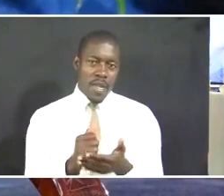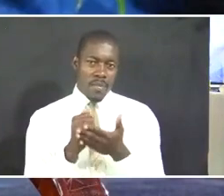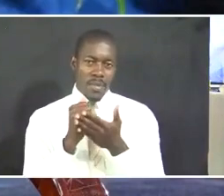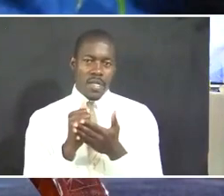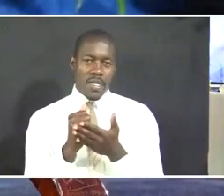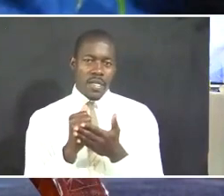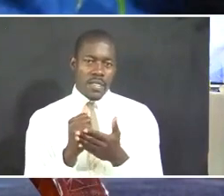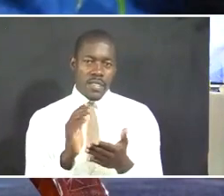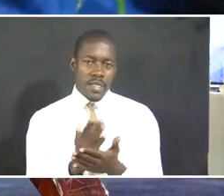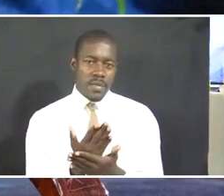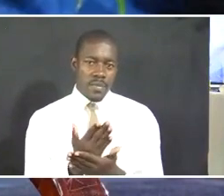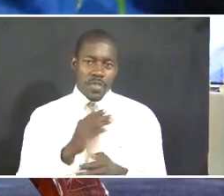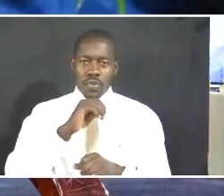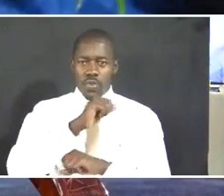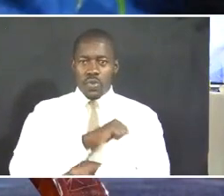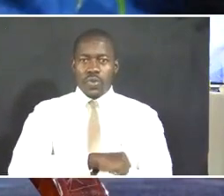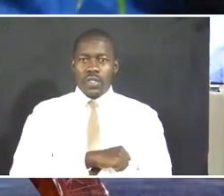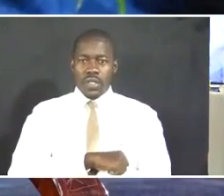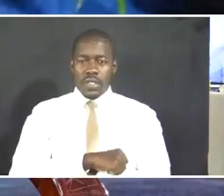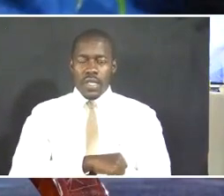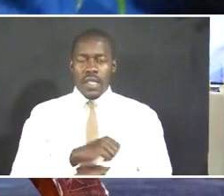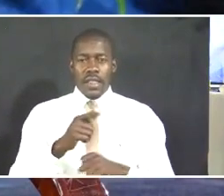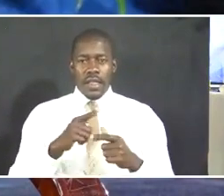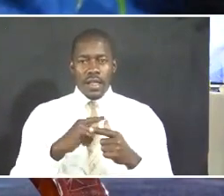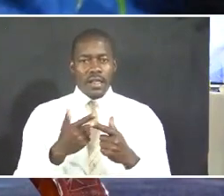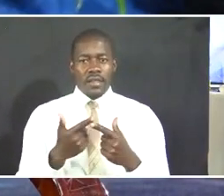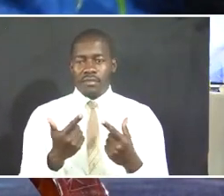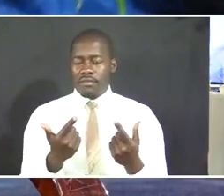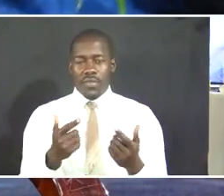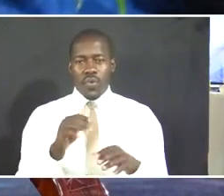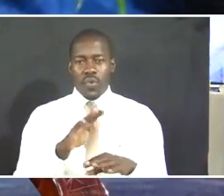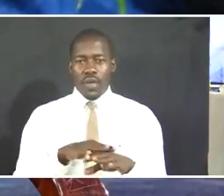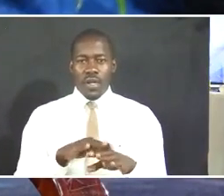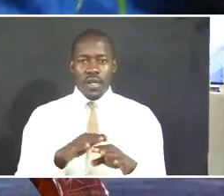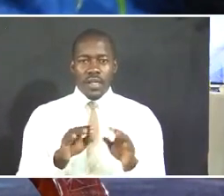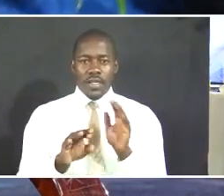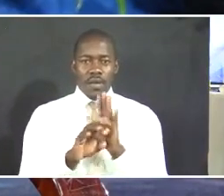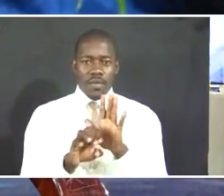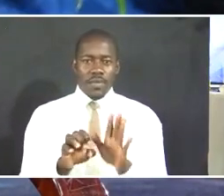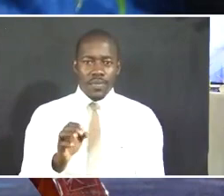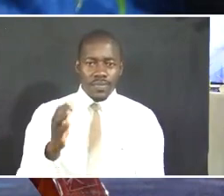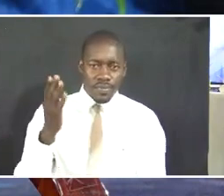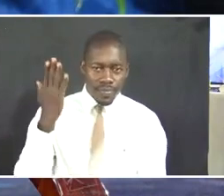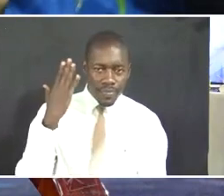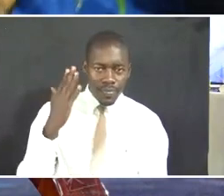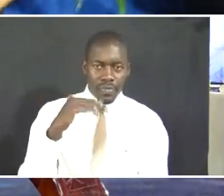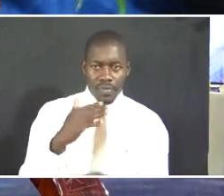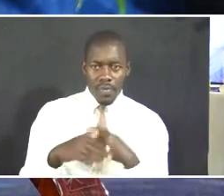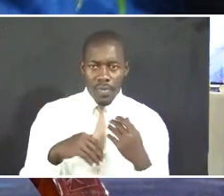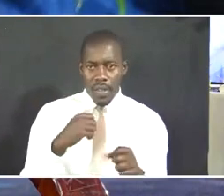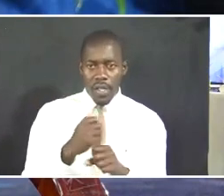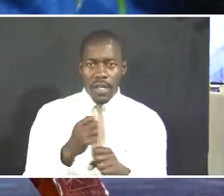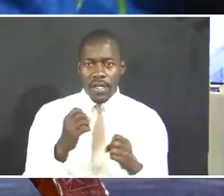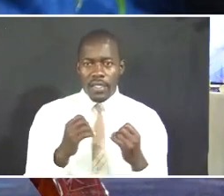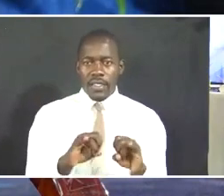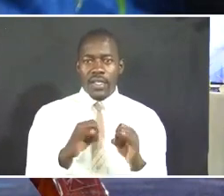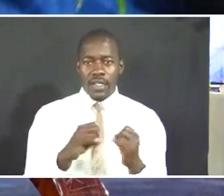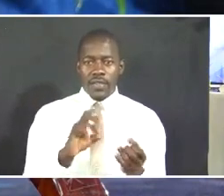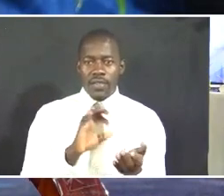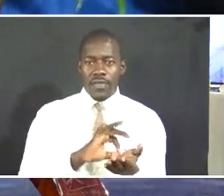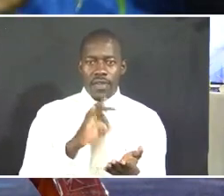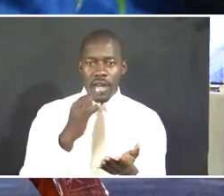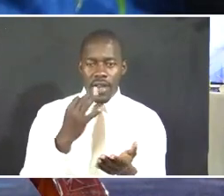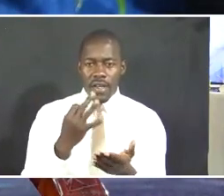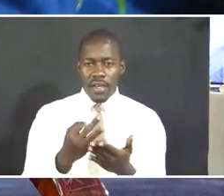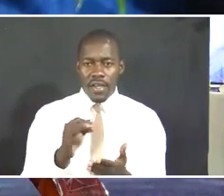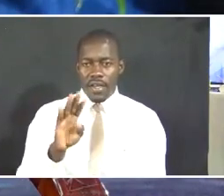assisting some of these schools. And I know, like last year, we were struggling to fund Baraton to build